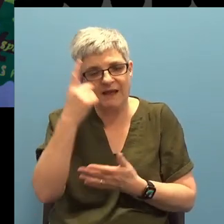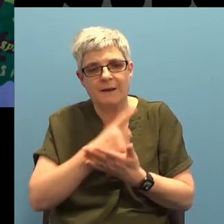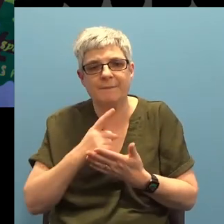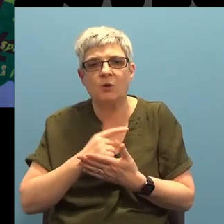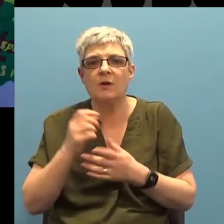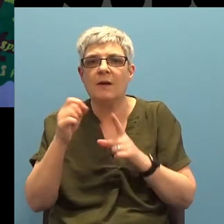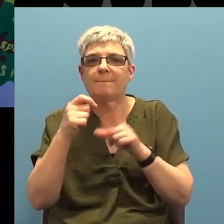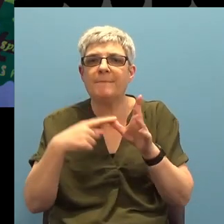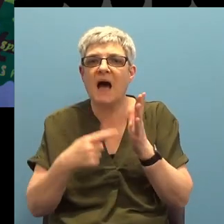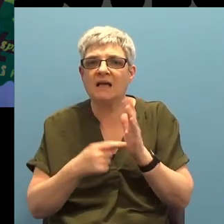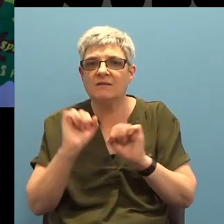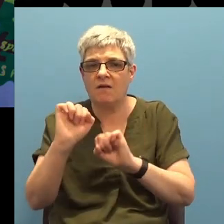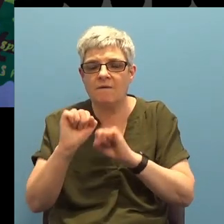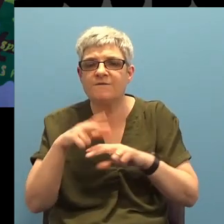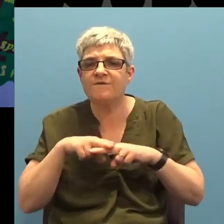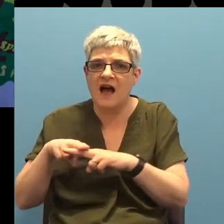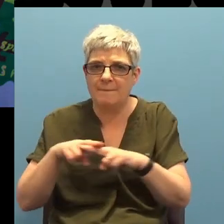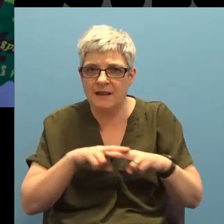prayers at this time.